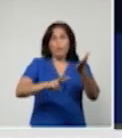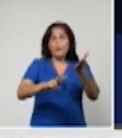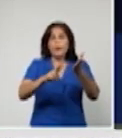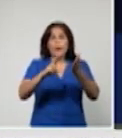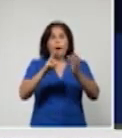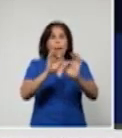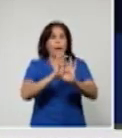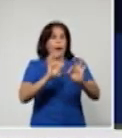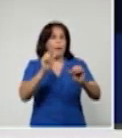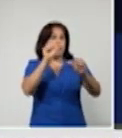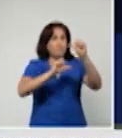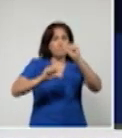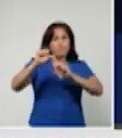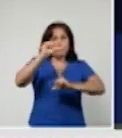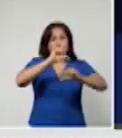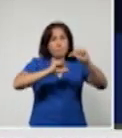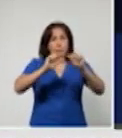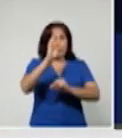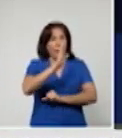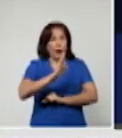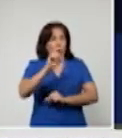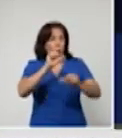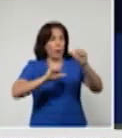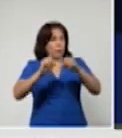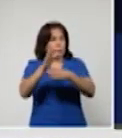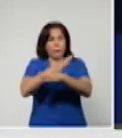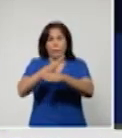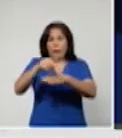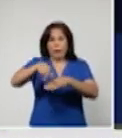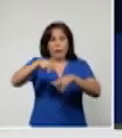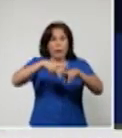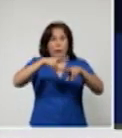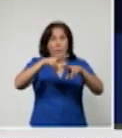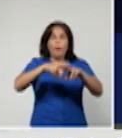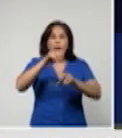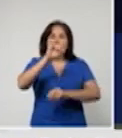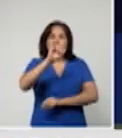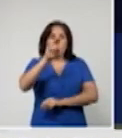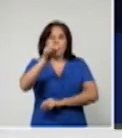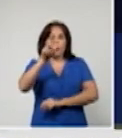1,501 were processed at the Pedro Curi Tropical Medicine Institute,